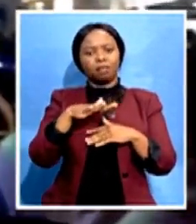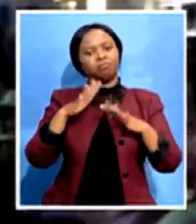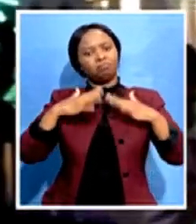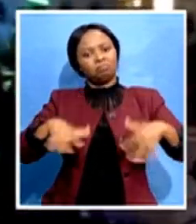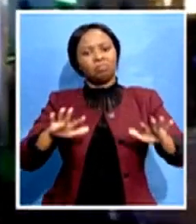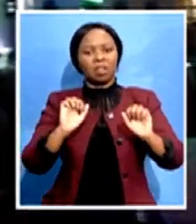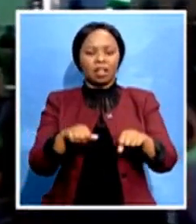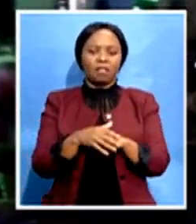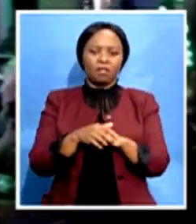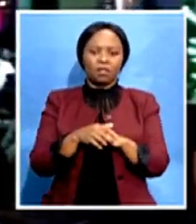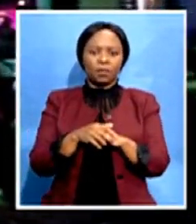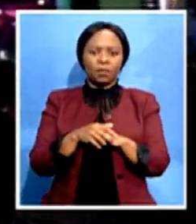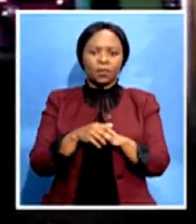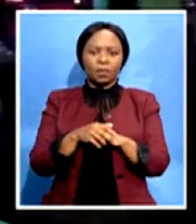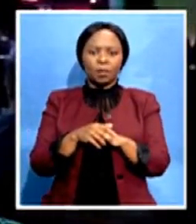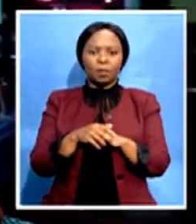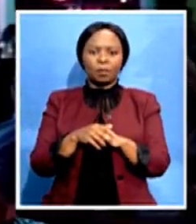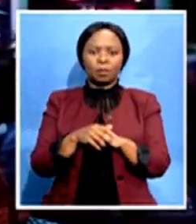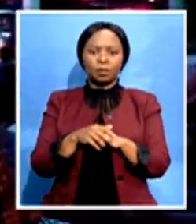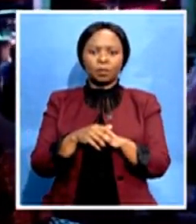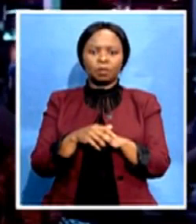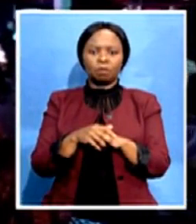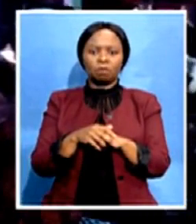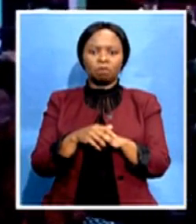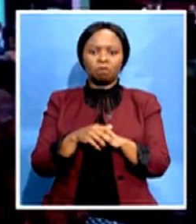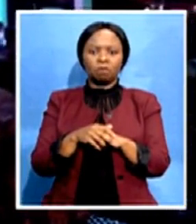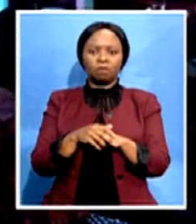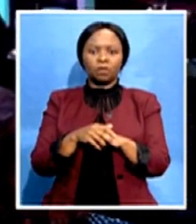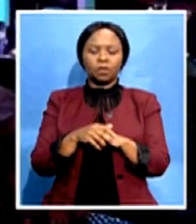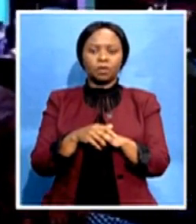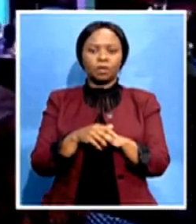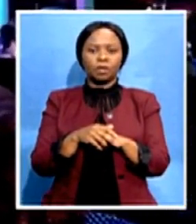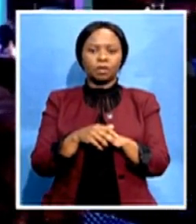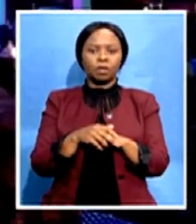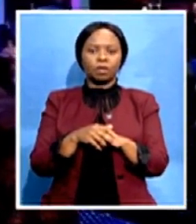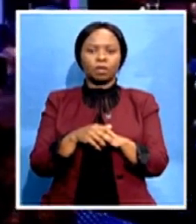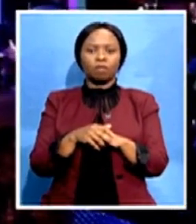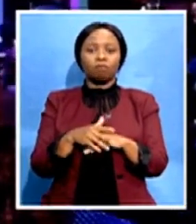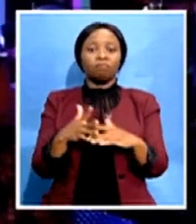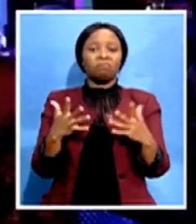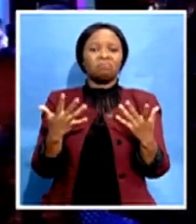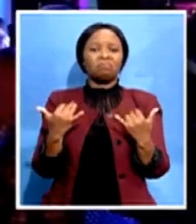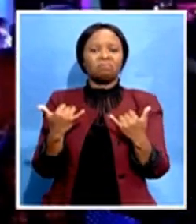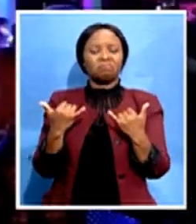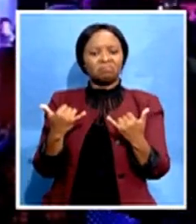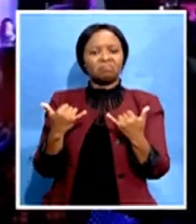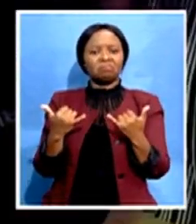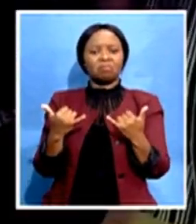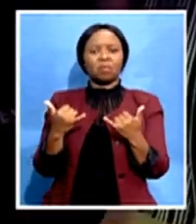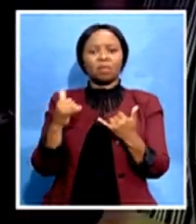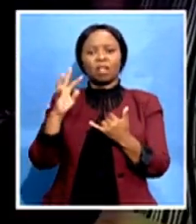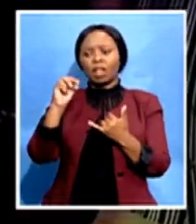Thanks in the house, ladies and gentlemen. It scenes like these in Miami, Florida that have health officials